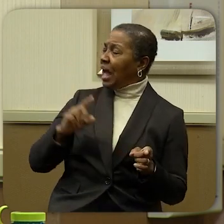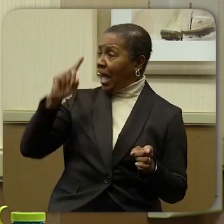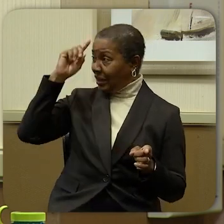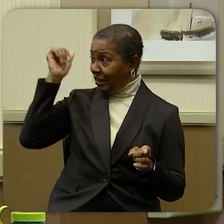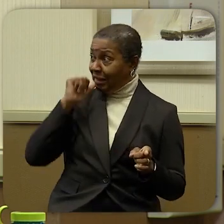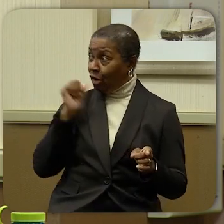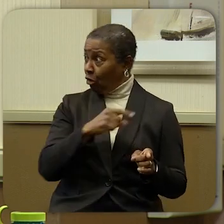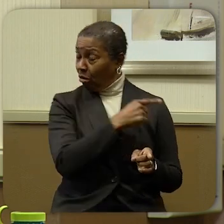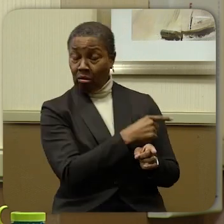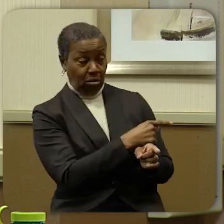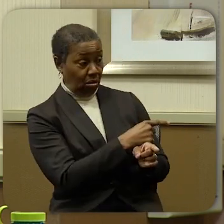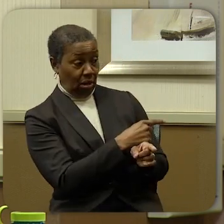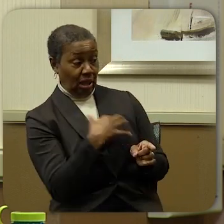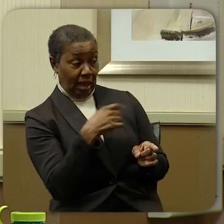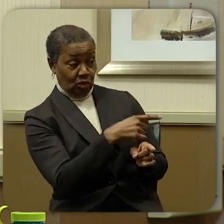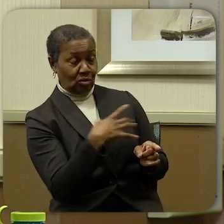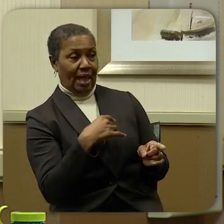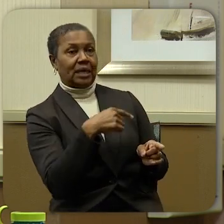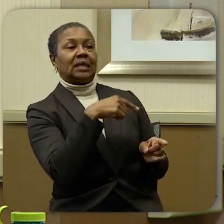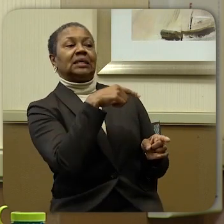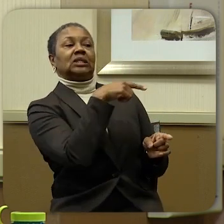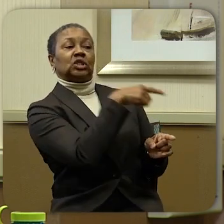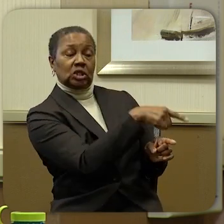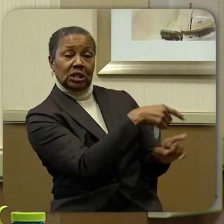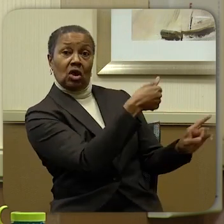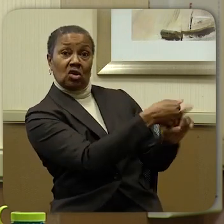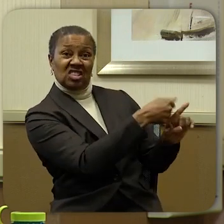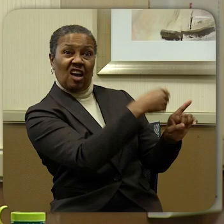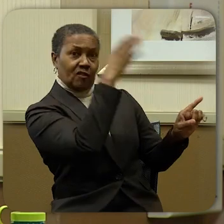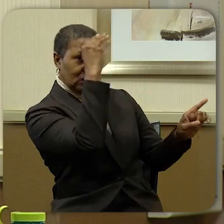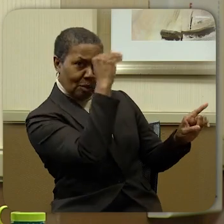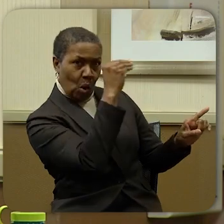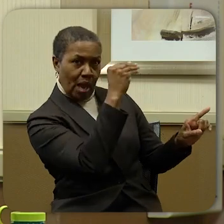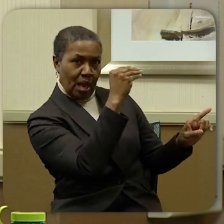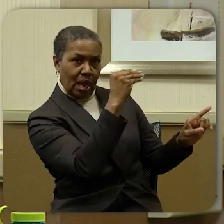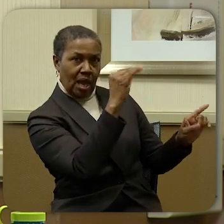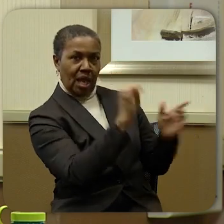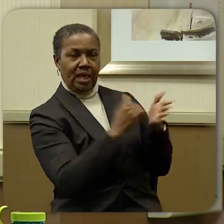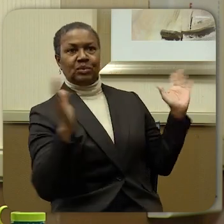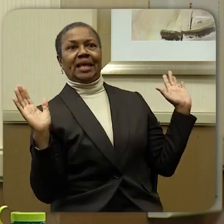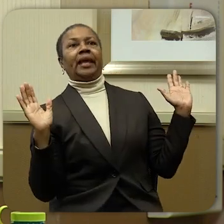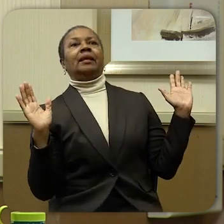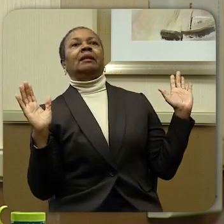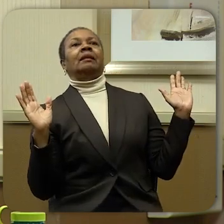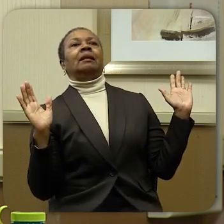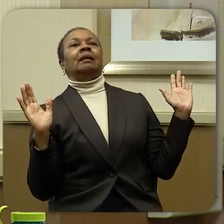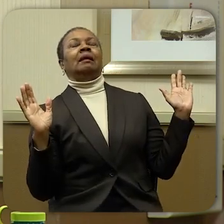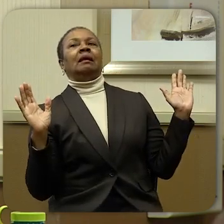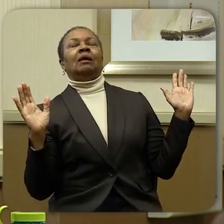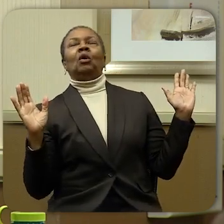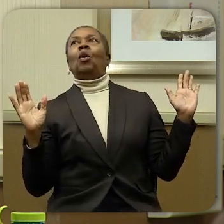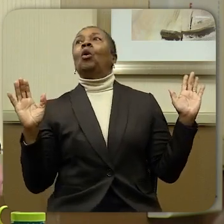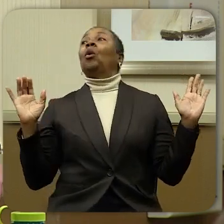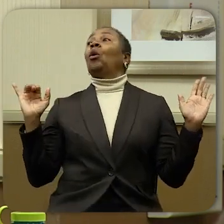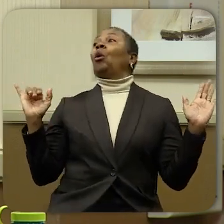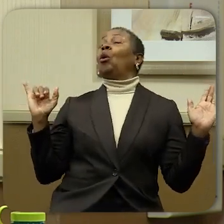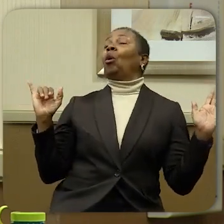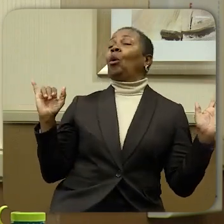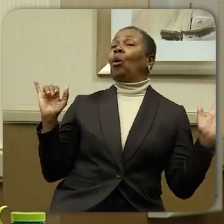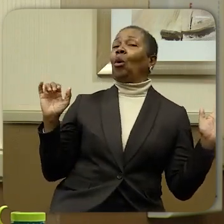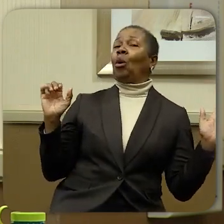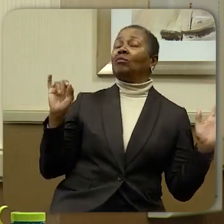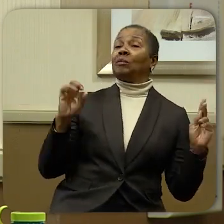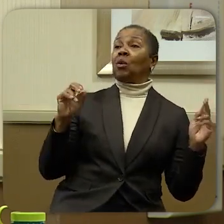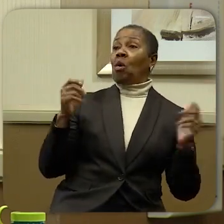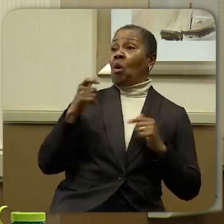that girl likes you like she's a boy. And that was it. So I'll repeat back so for other folks or